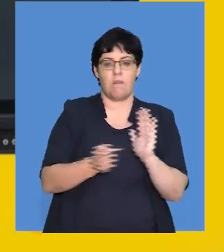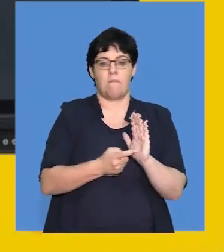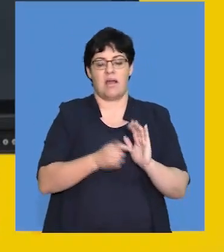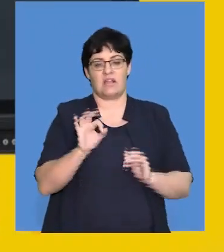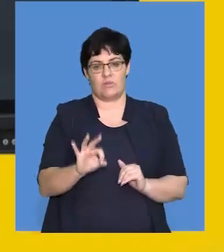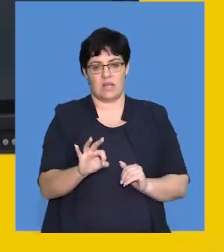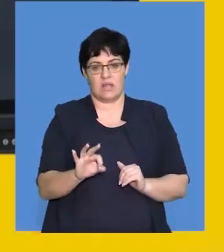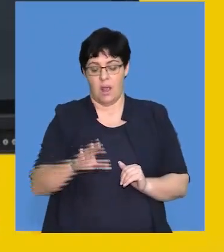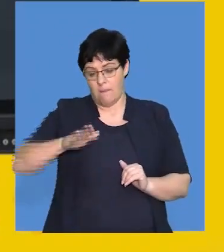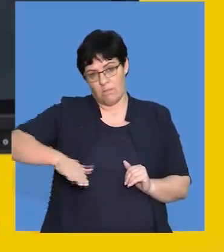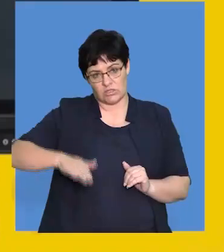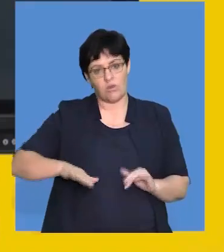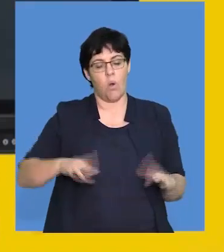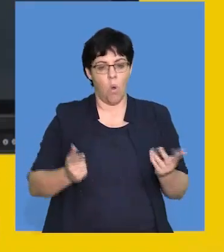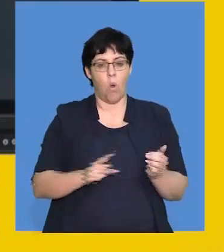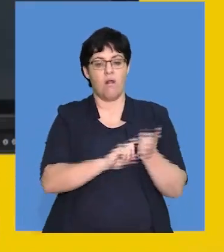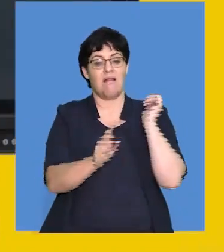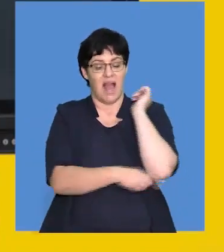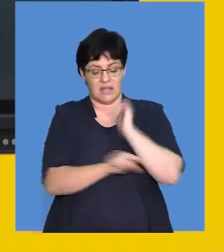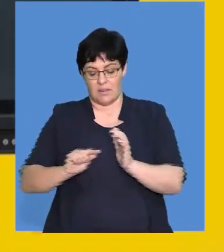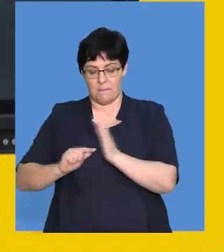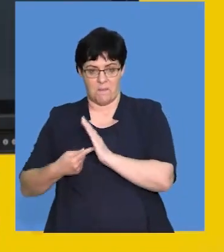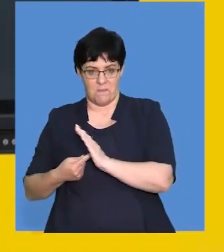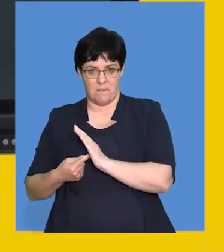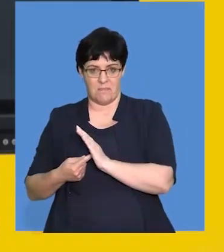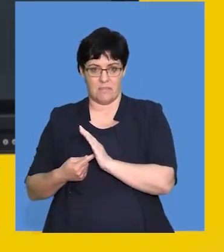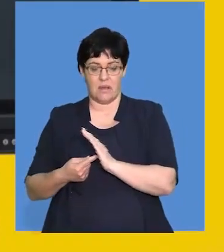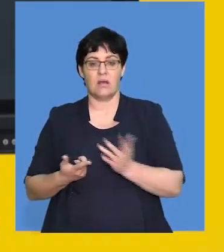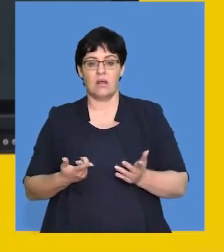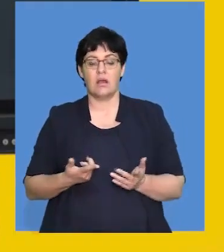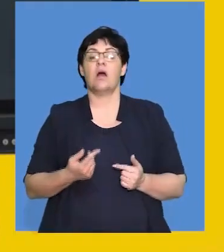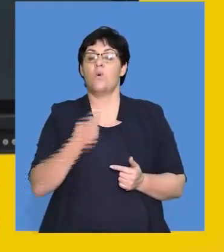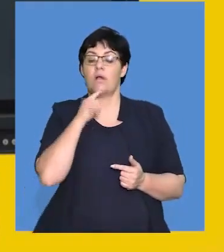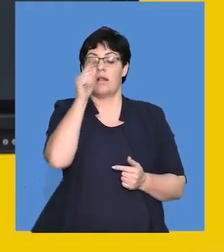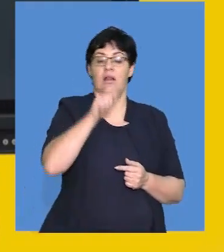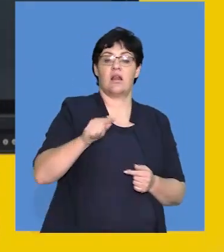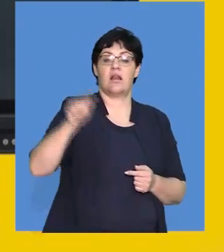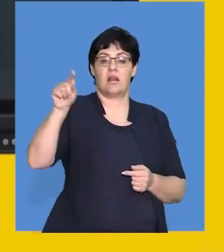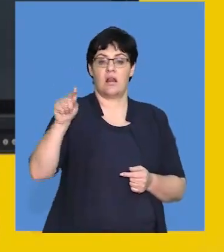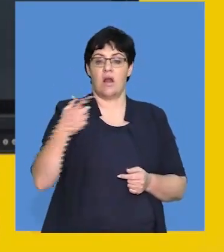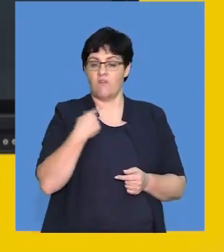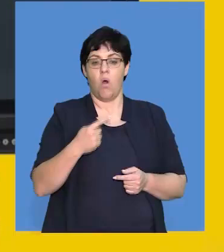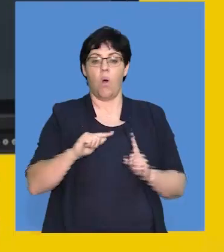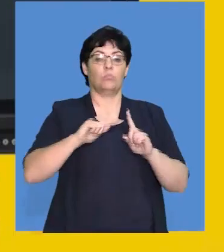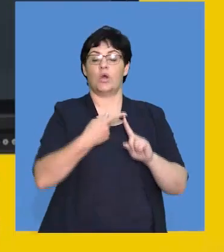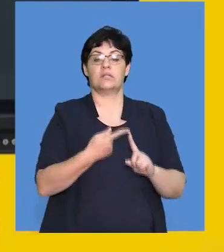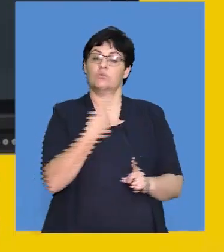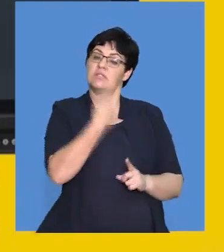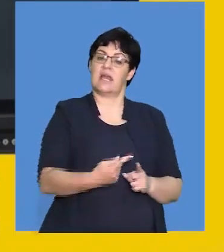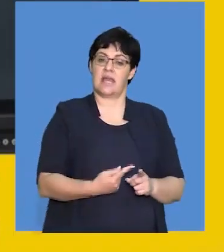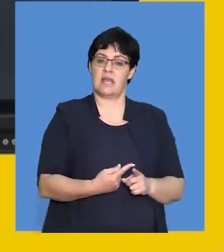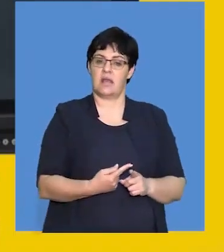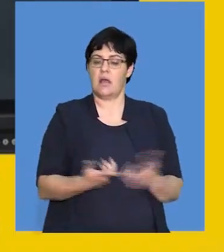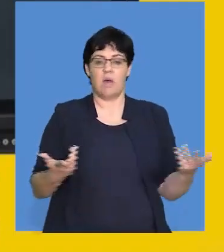marks at the bottom or the last full stop. No one will give you a tick for a point that you